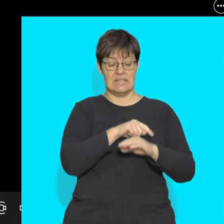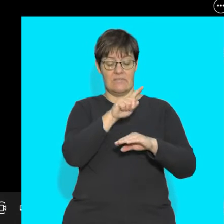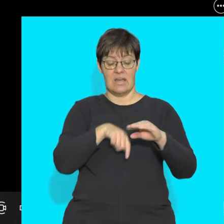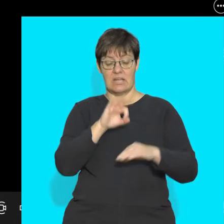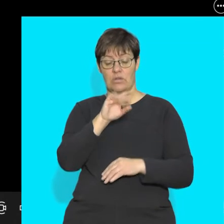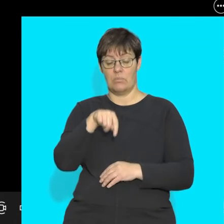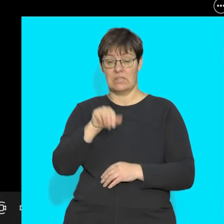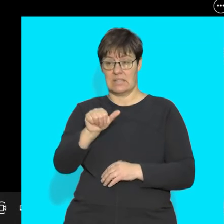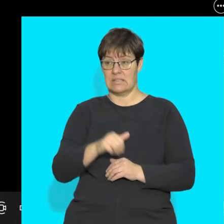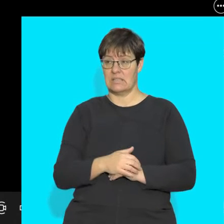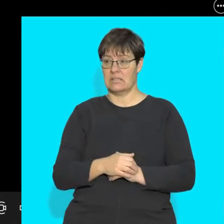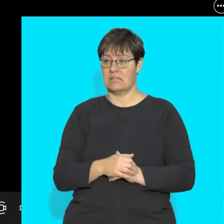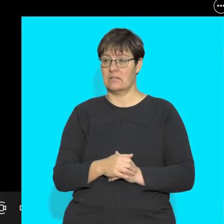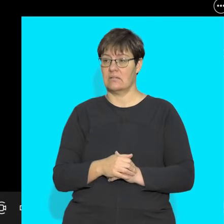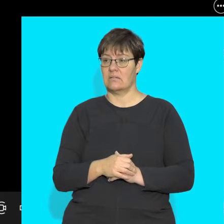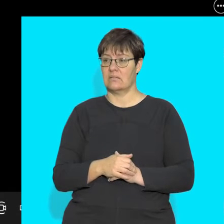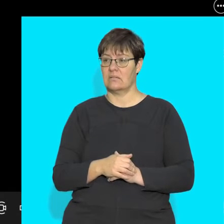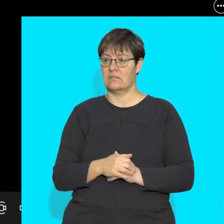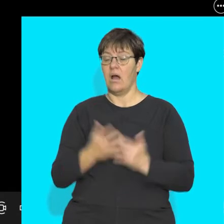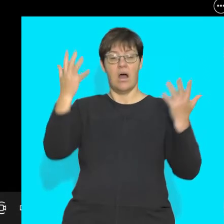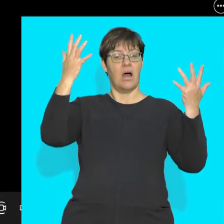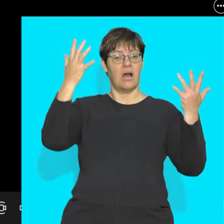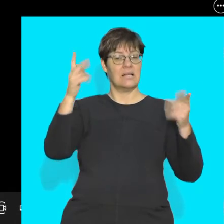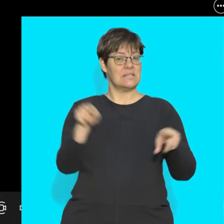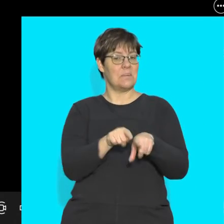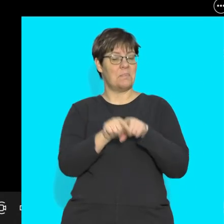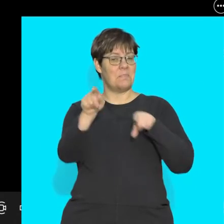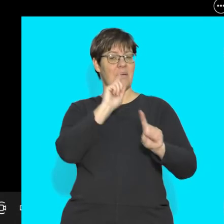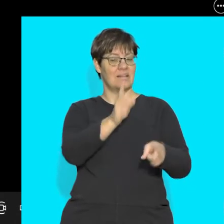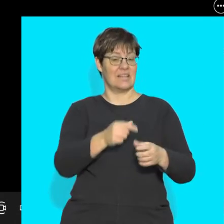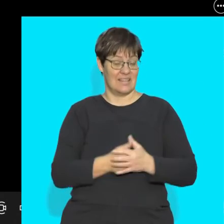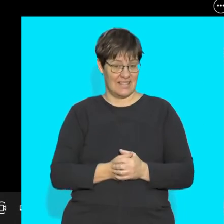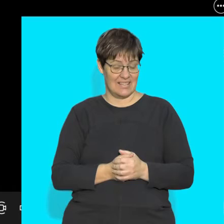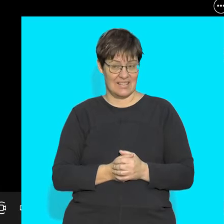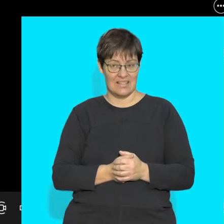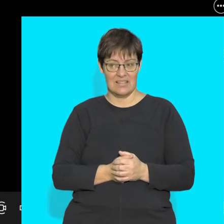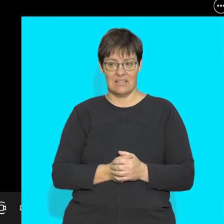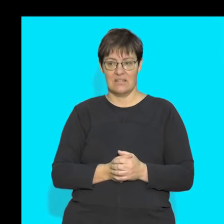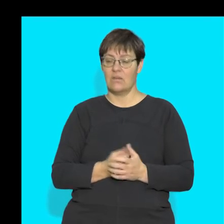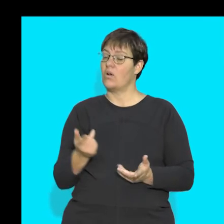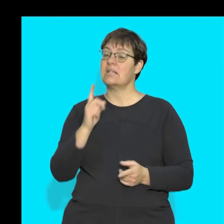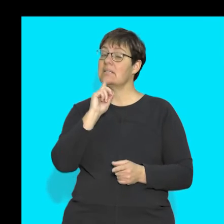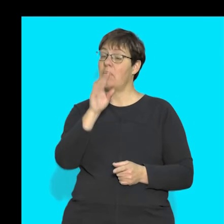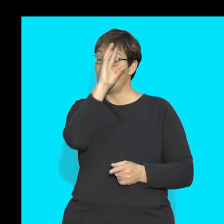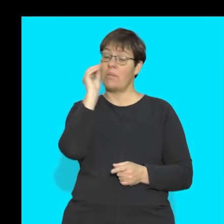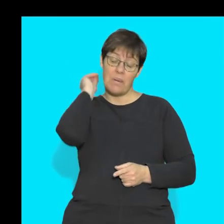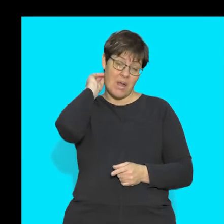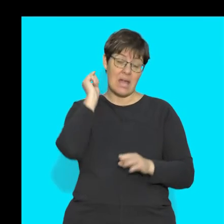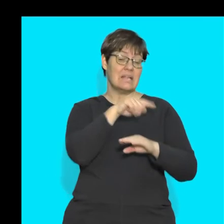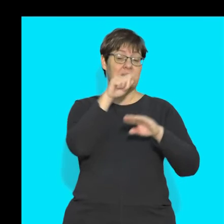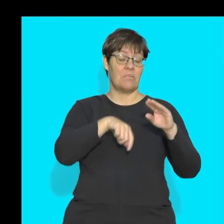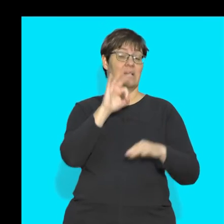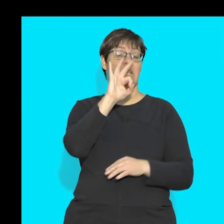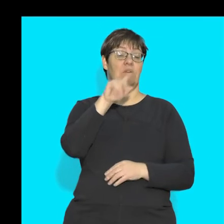by 3.6. Oh, look at that. Same answer. So you can simply remember that you've got to divide by